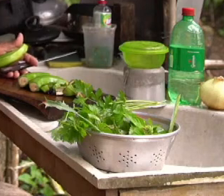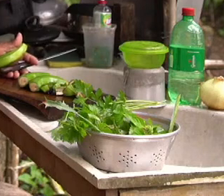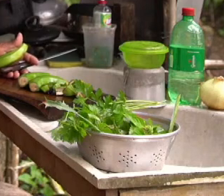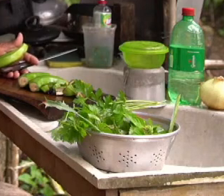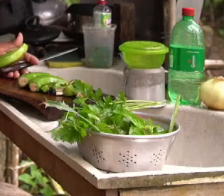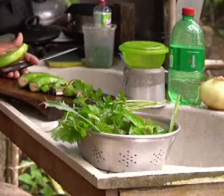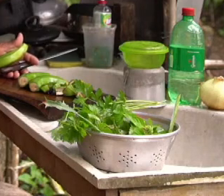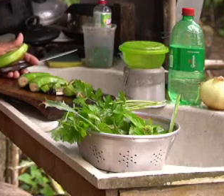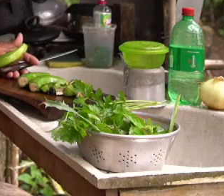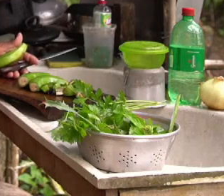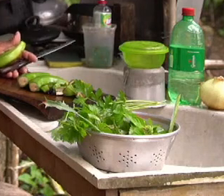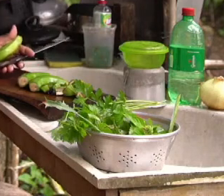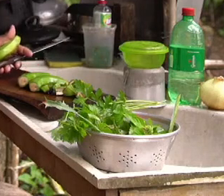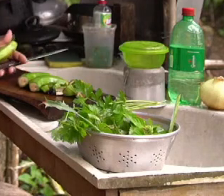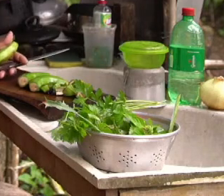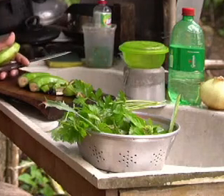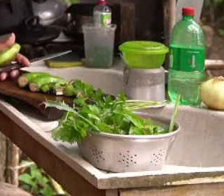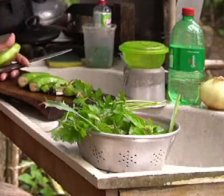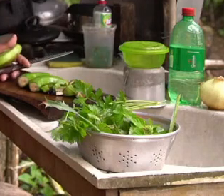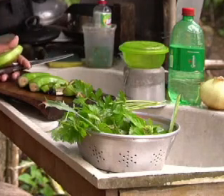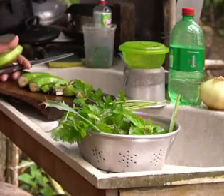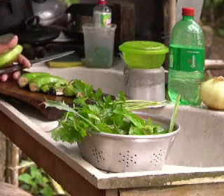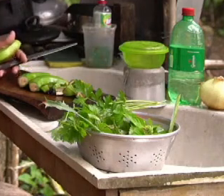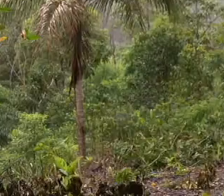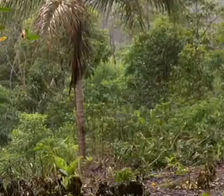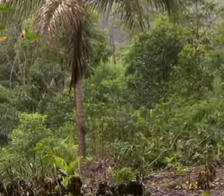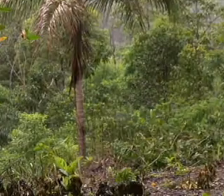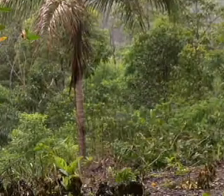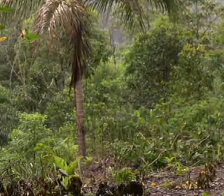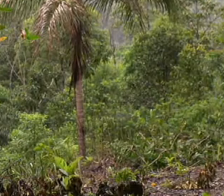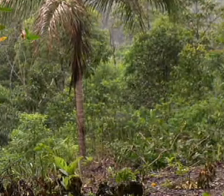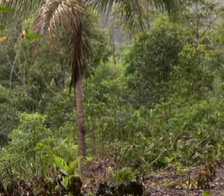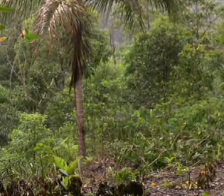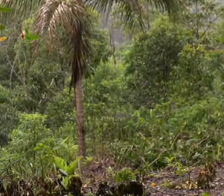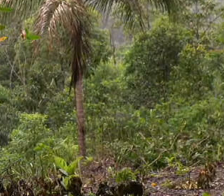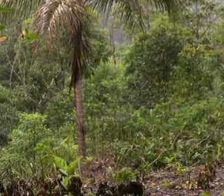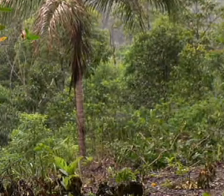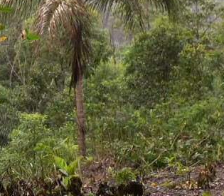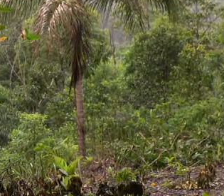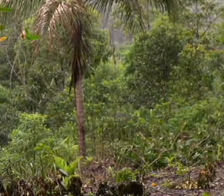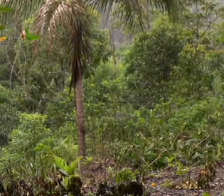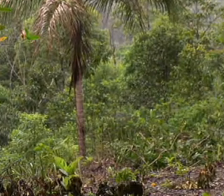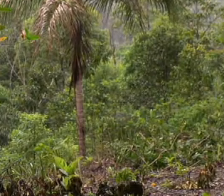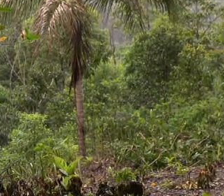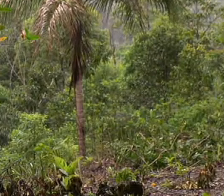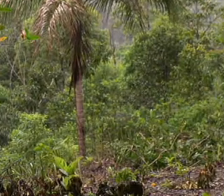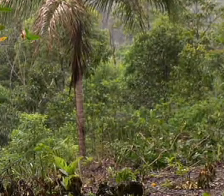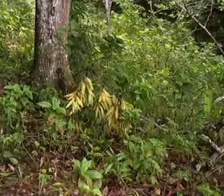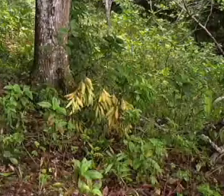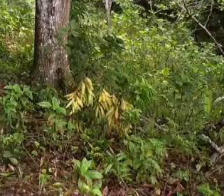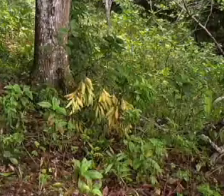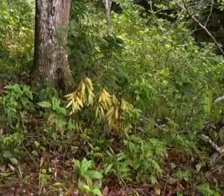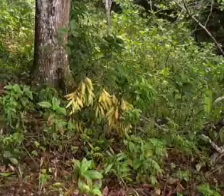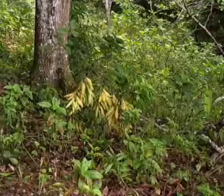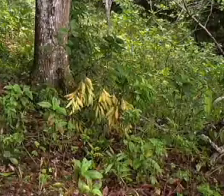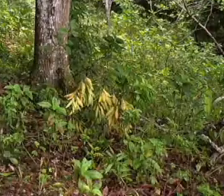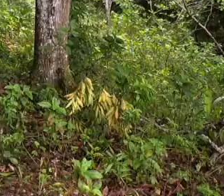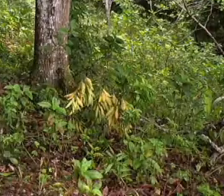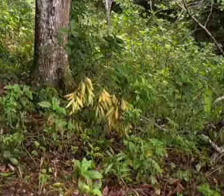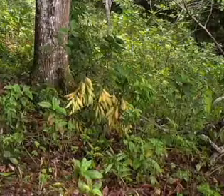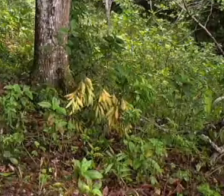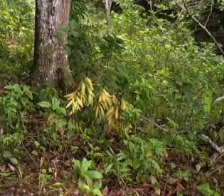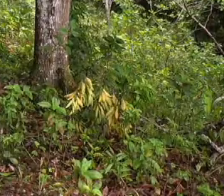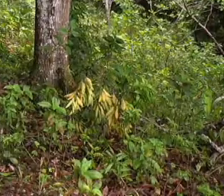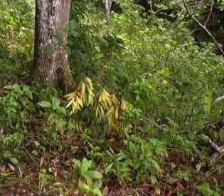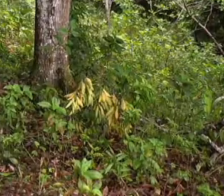monoculture and chemical fertilizers. When you work and live like this, you have the possibility of planting and reaping